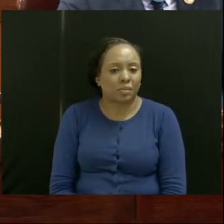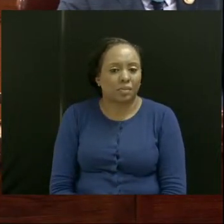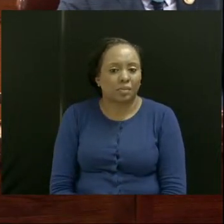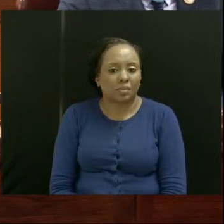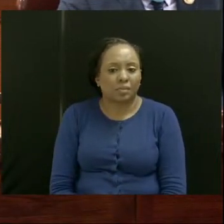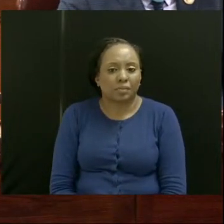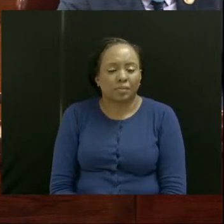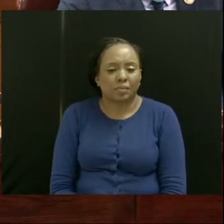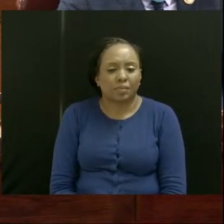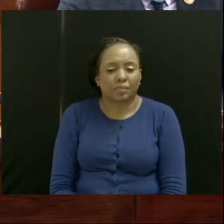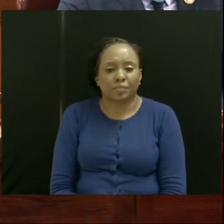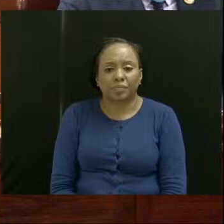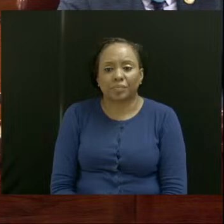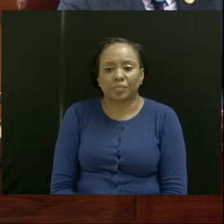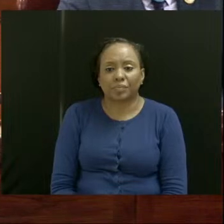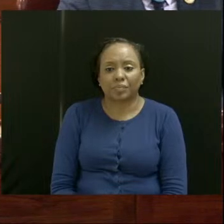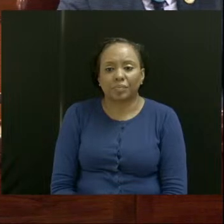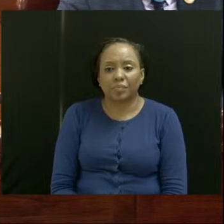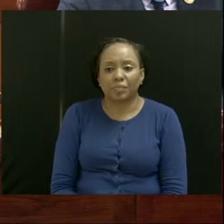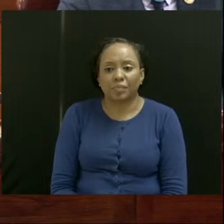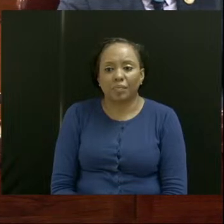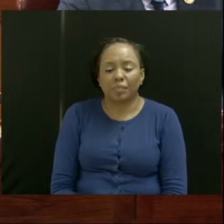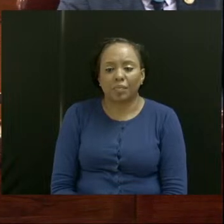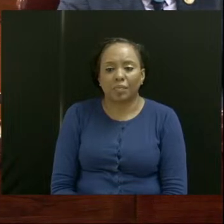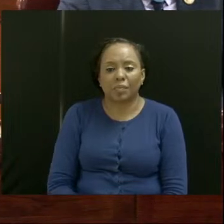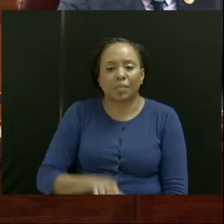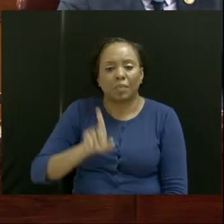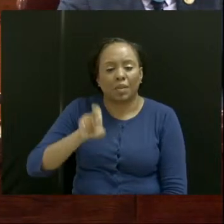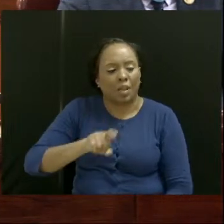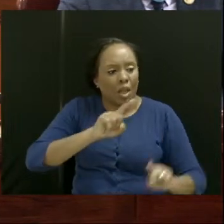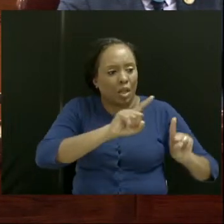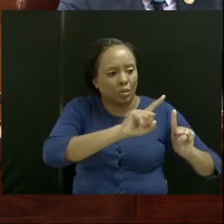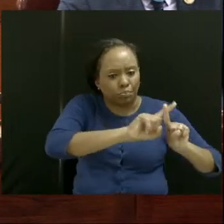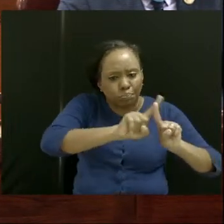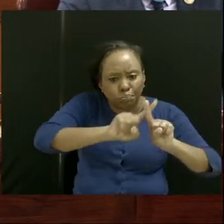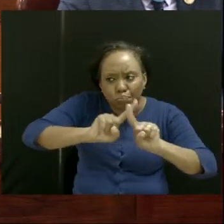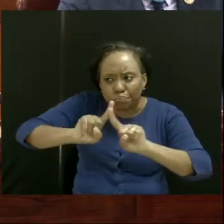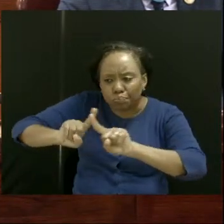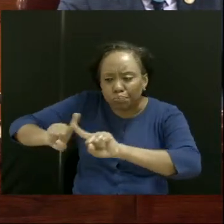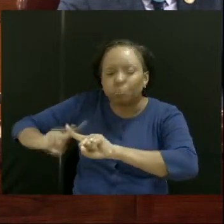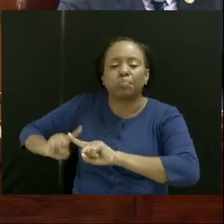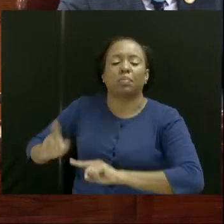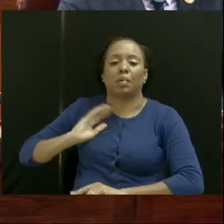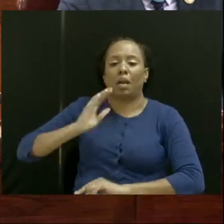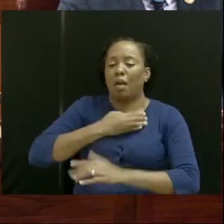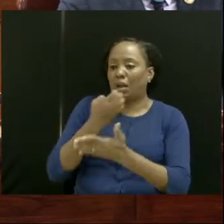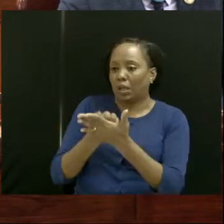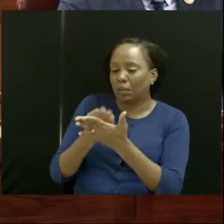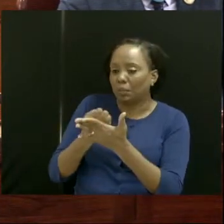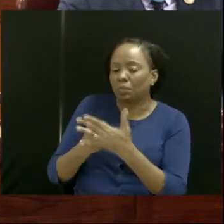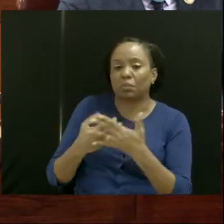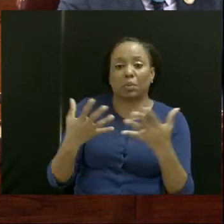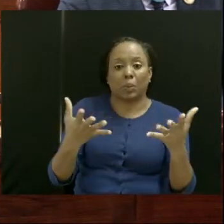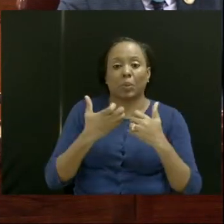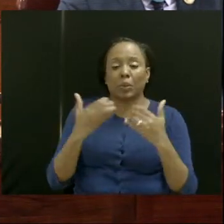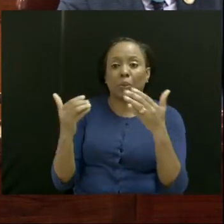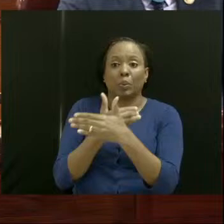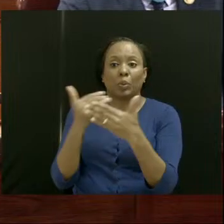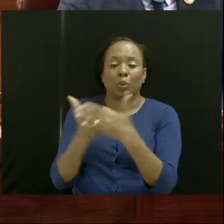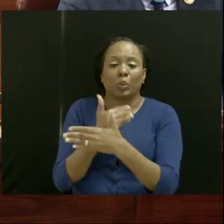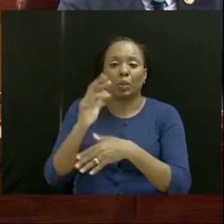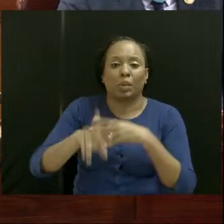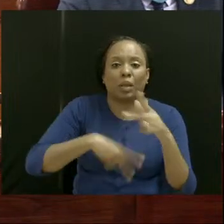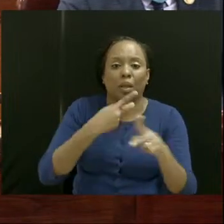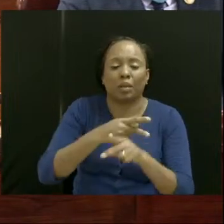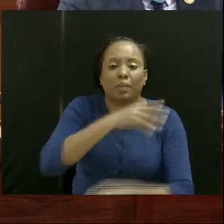The discussion should be about diversifying the sector such that we get into new forms of